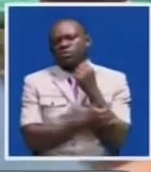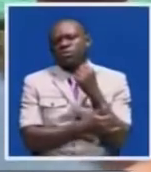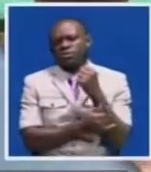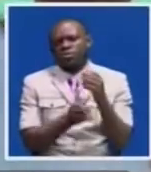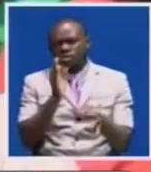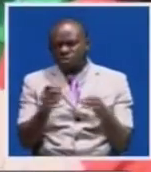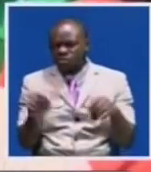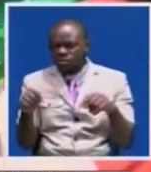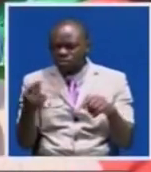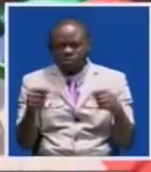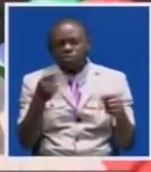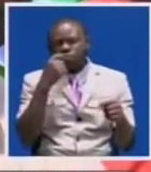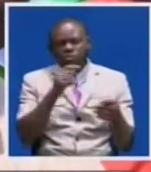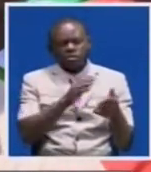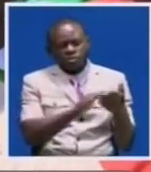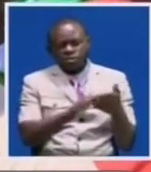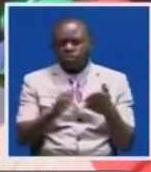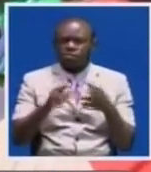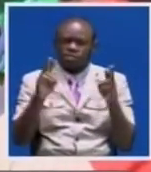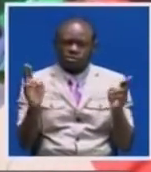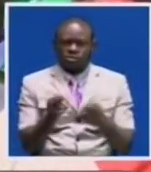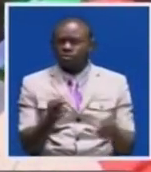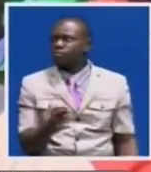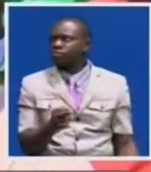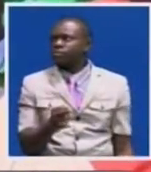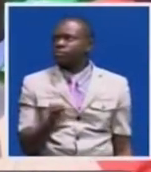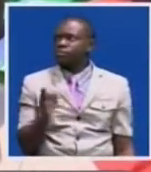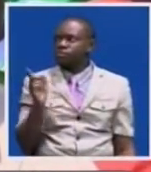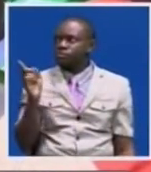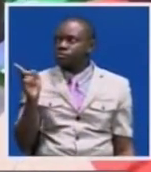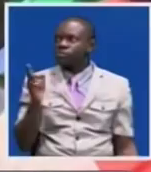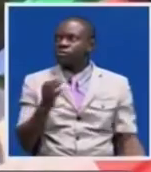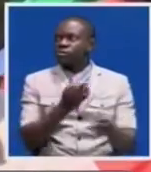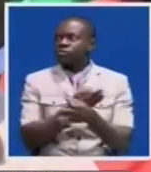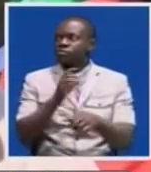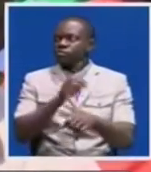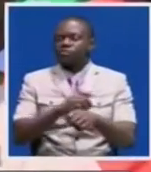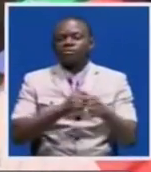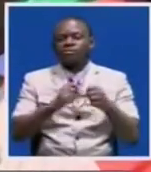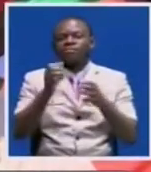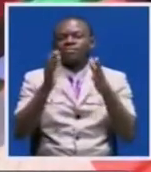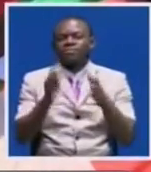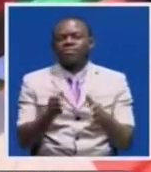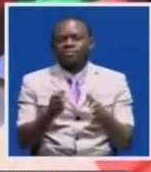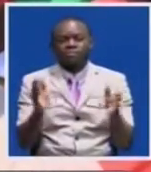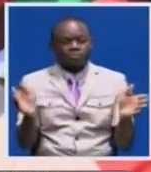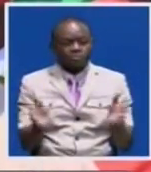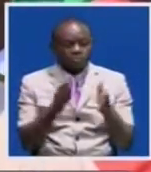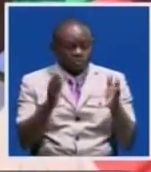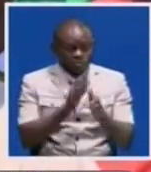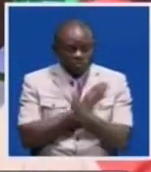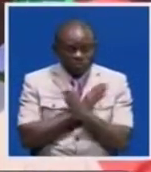have differences. And freedom fighter Robin Kalavi urged Zambians from various backgrounds to cherish the country's